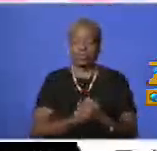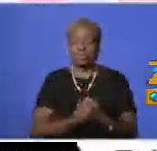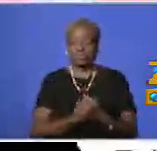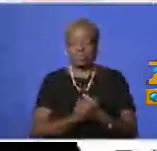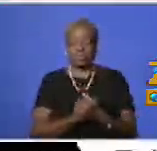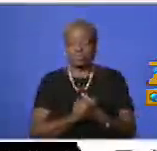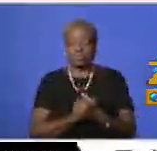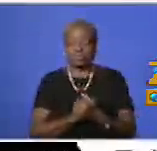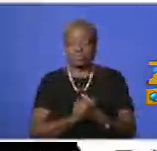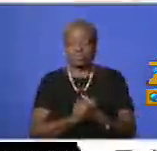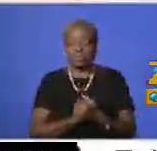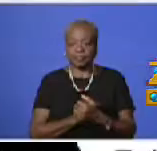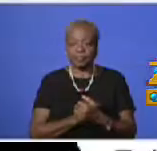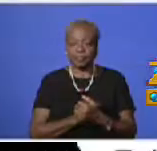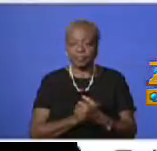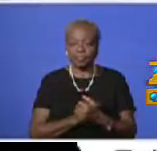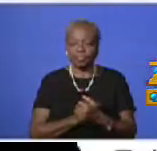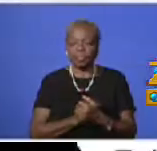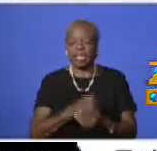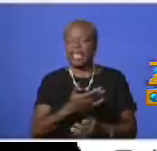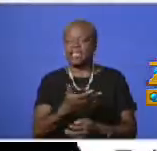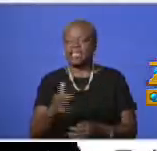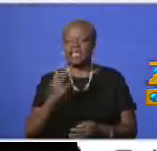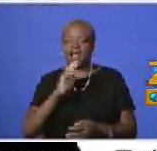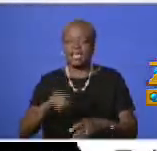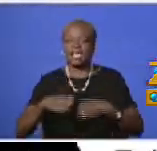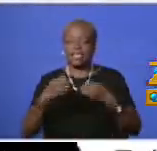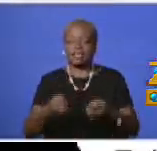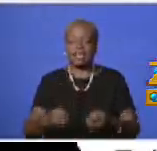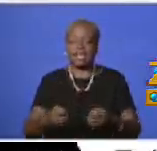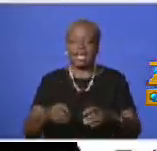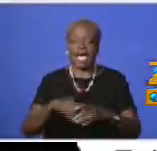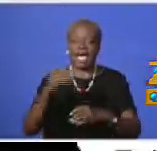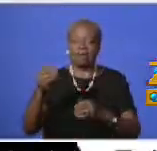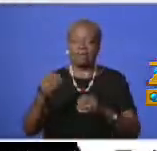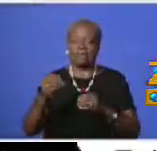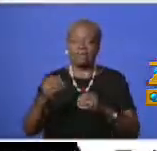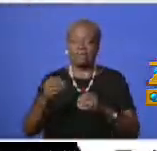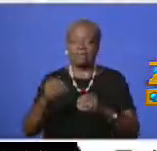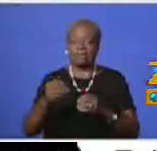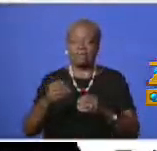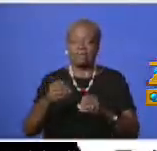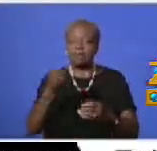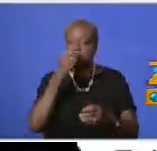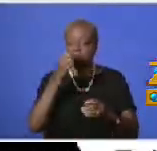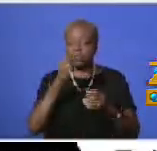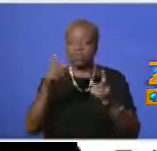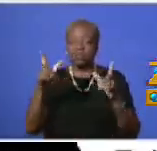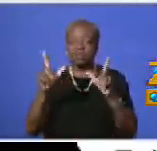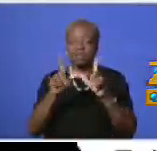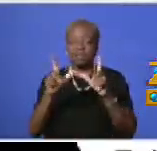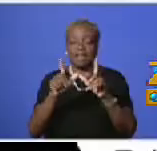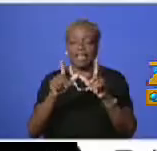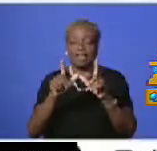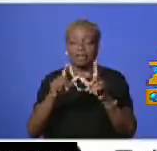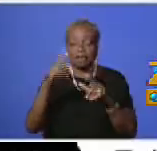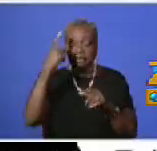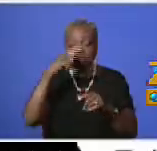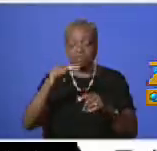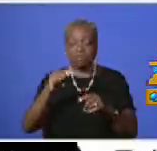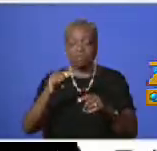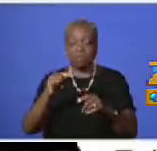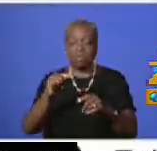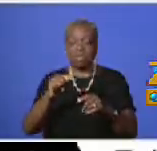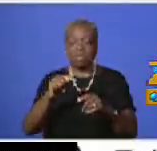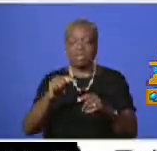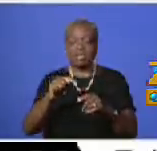circumstances. And they are giving out some coupons for the poor and the needy and the have-nots. And it's a good thing the Commissioner